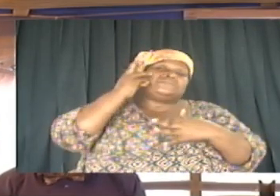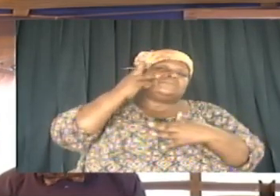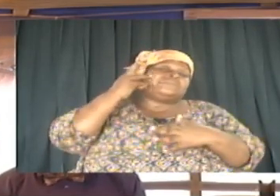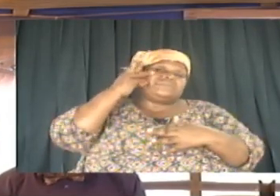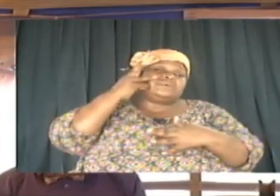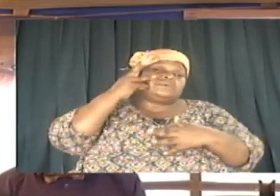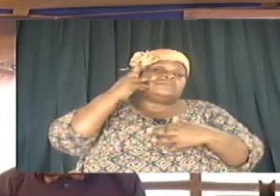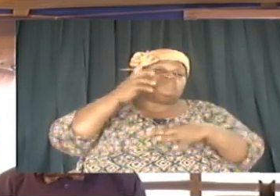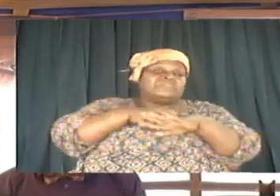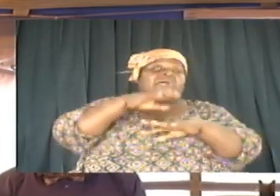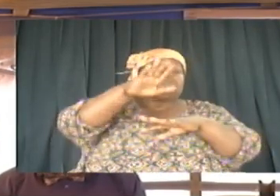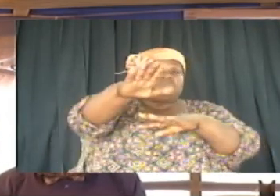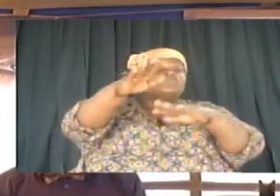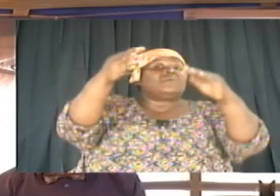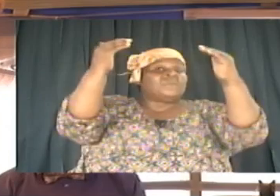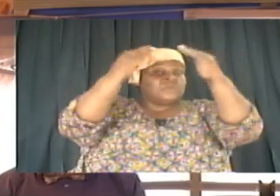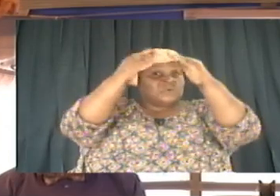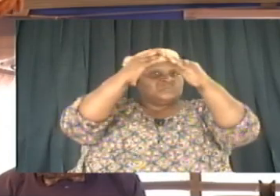this afternoon.